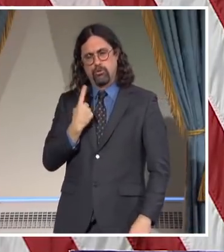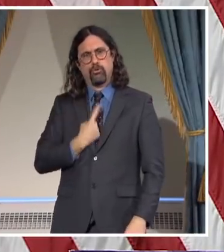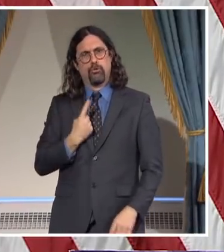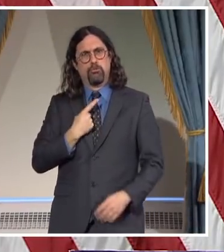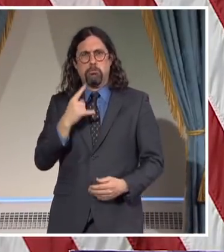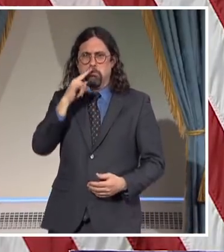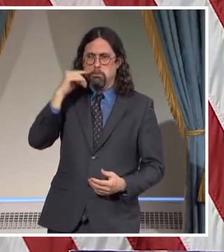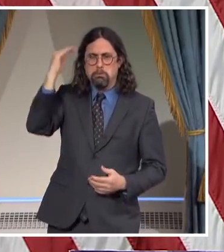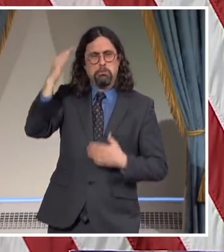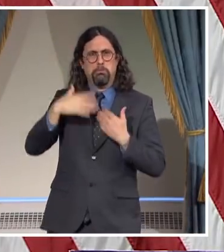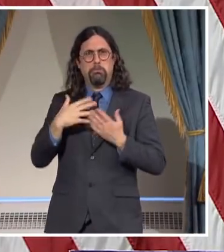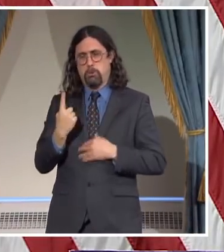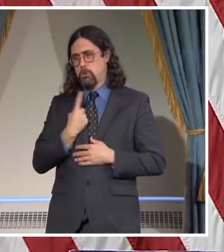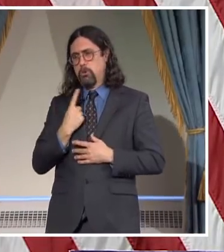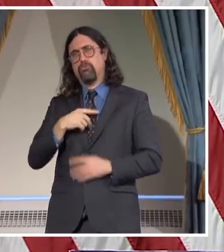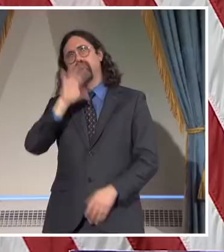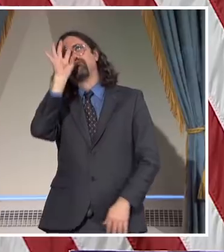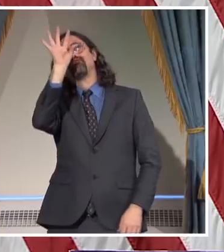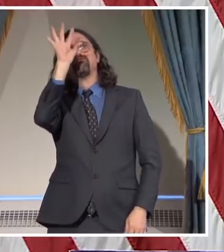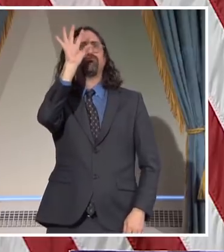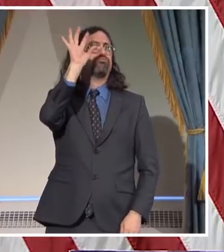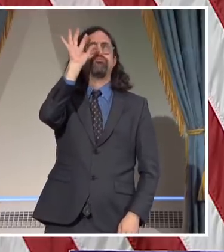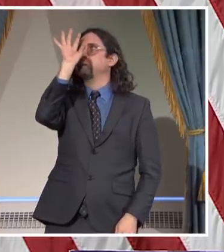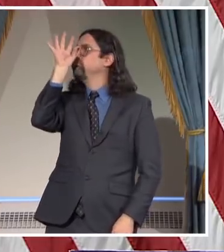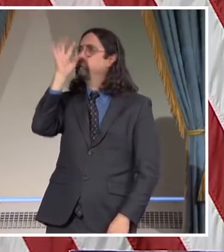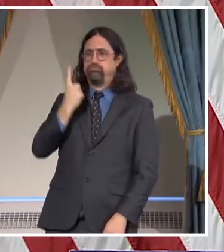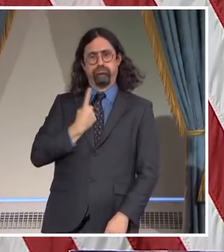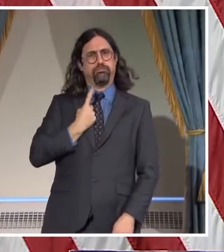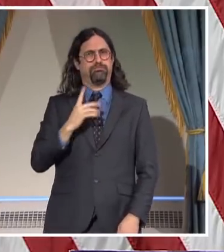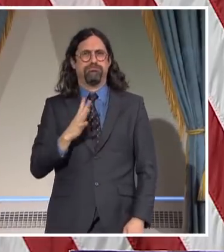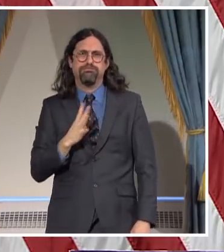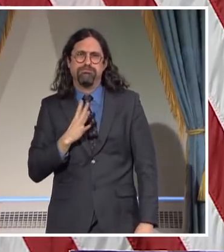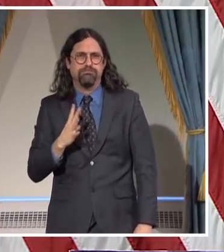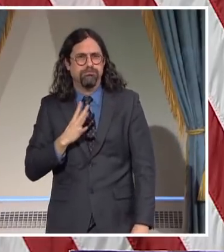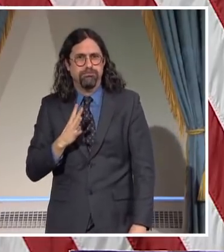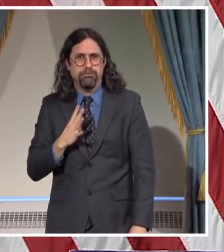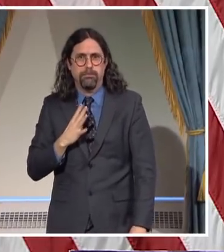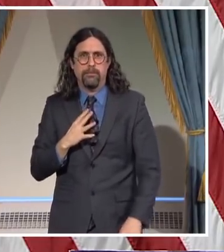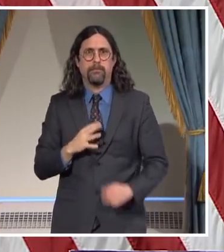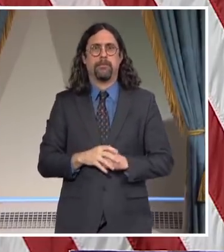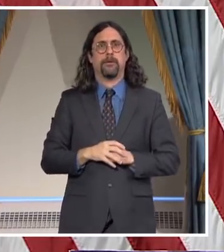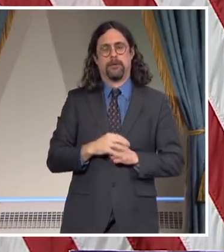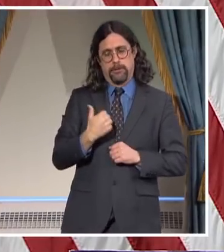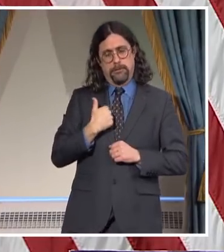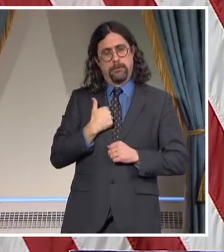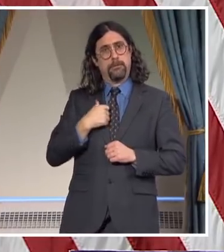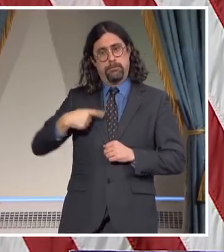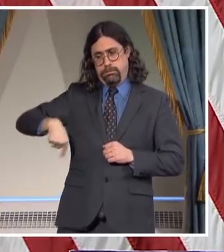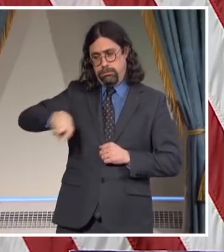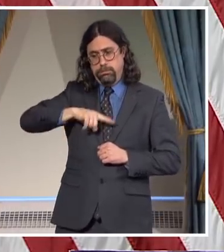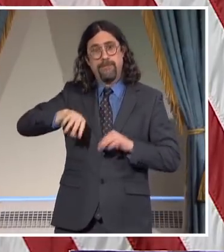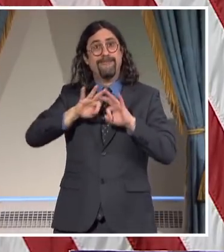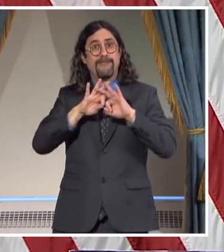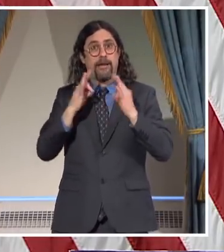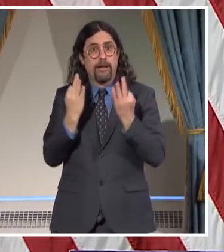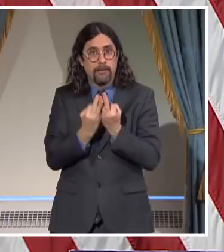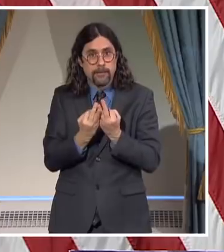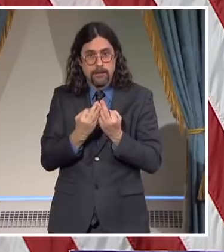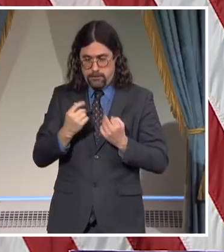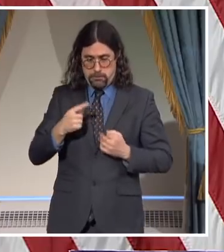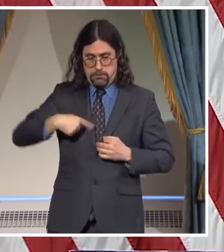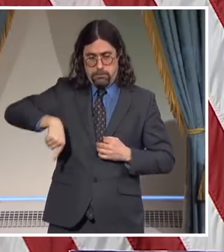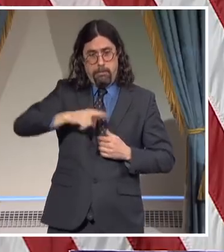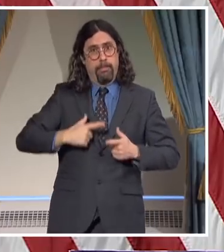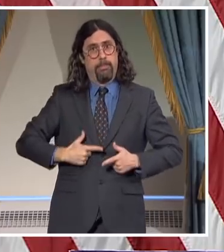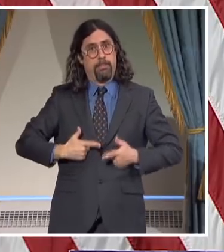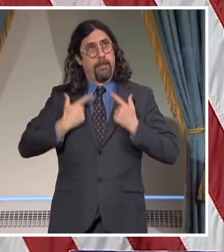you're socially distanced from the people around you. If you're a family, the people live under the same roof, you want to play with each other on the basketball court, that's fine.